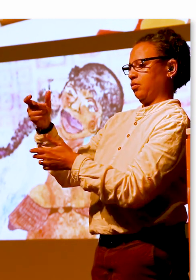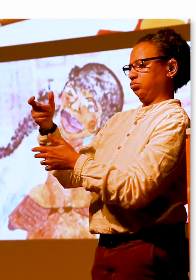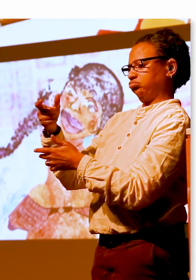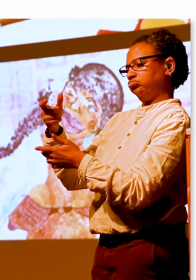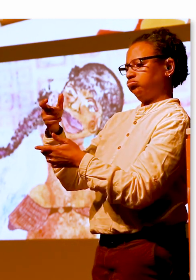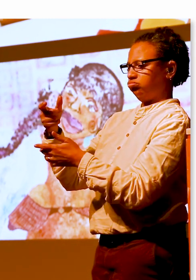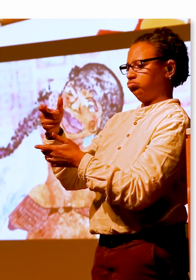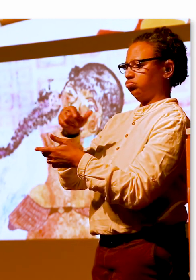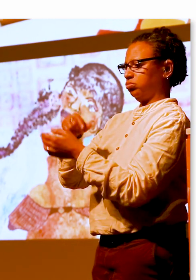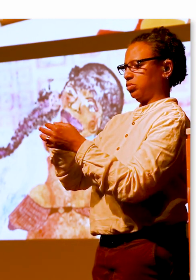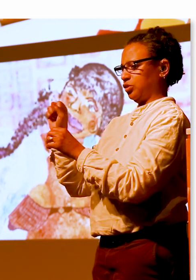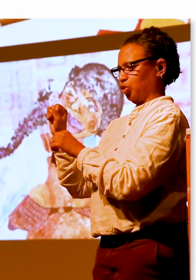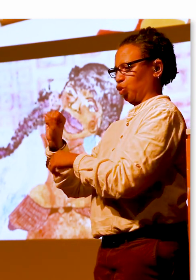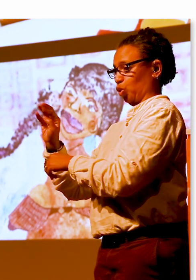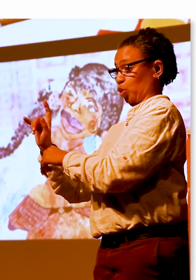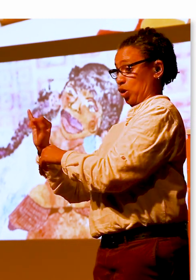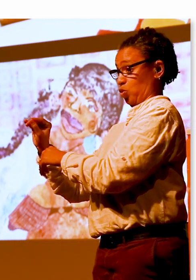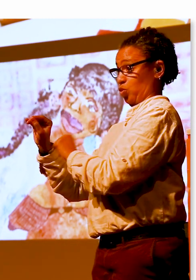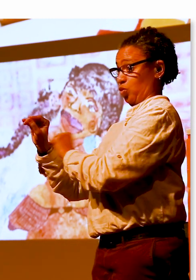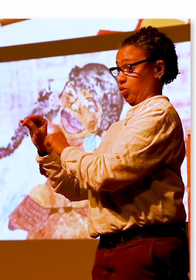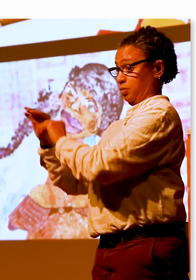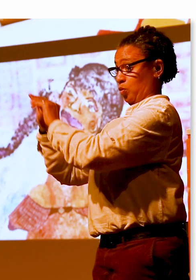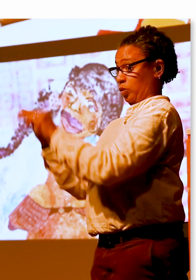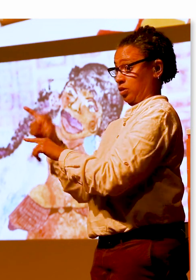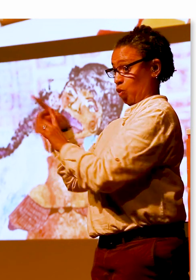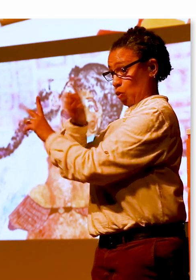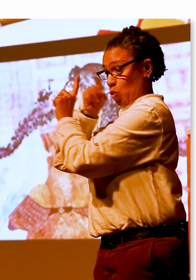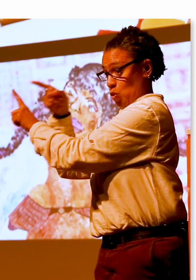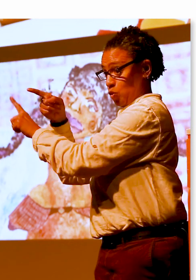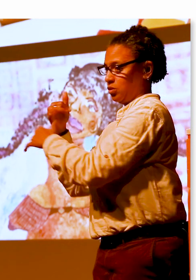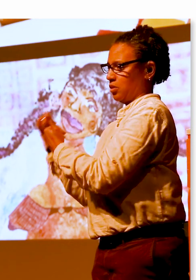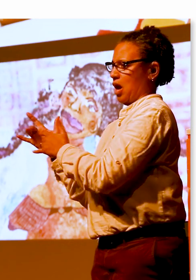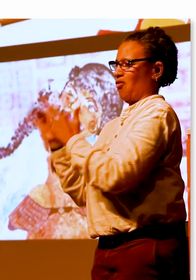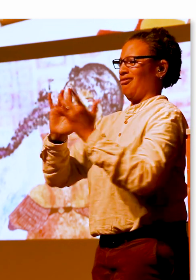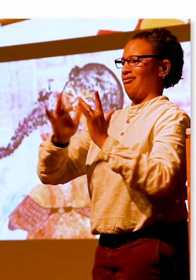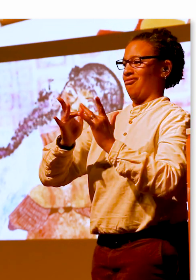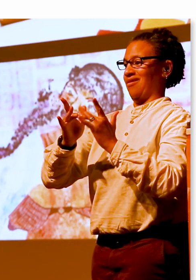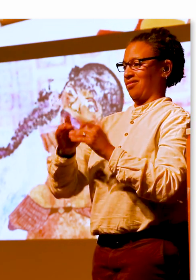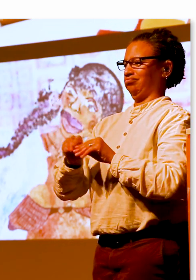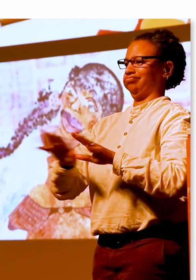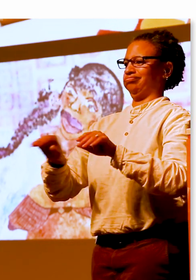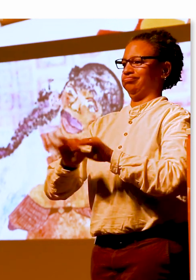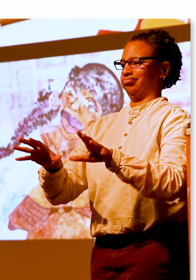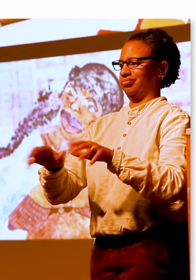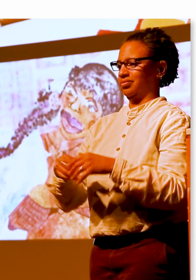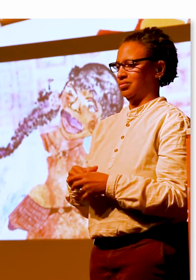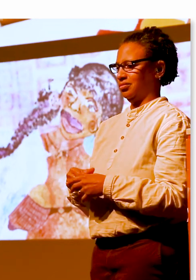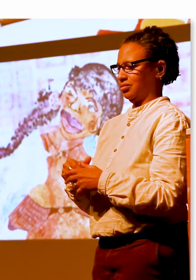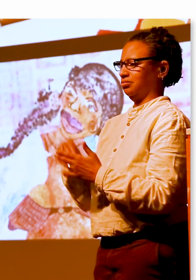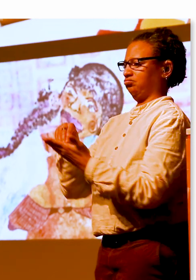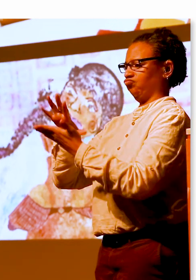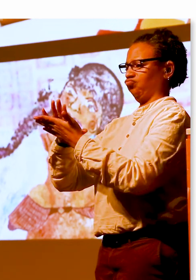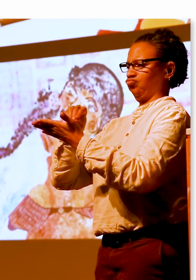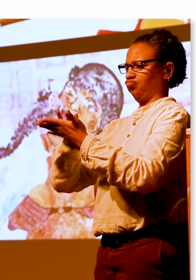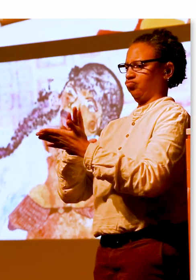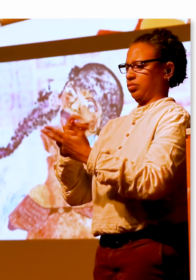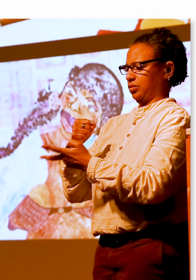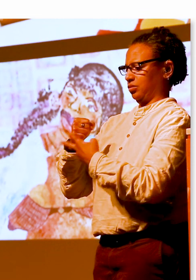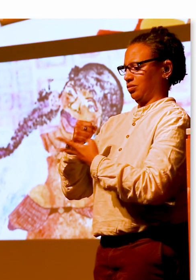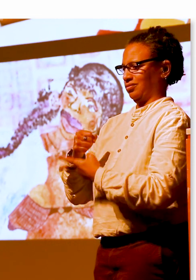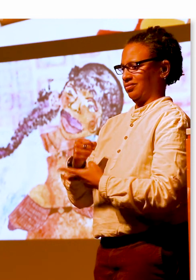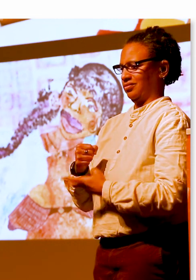then also with a personal twist, really interested in recording the work of Black artists that I was continuing to learn